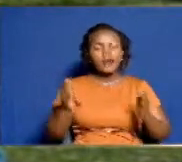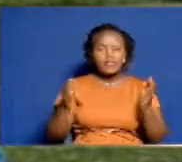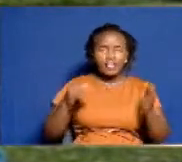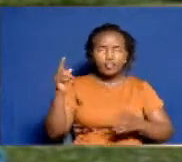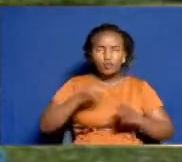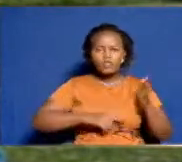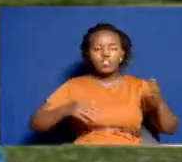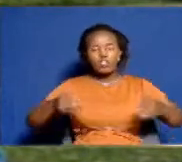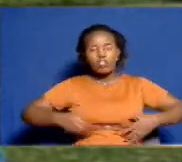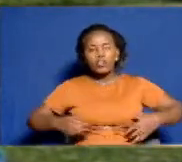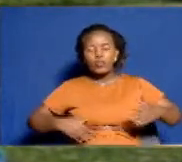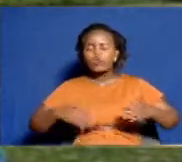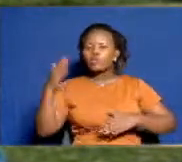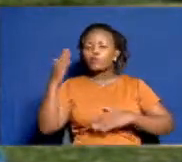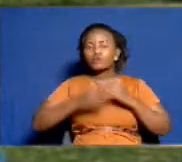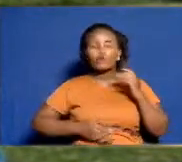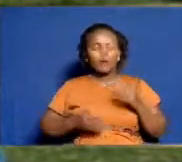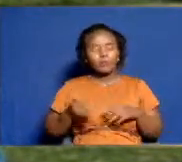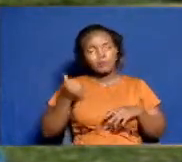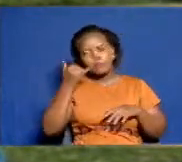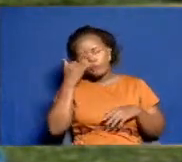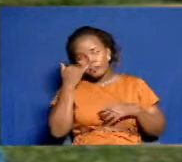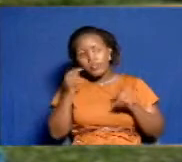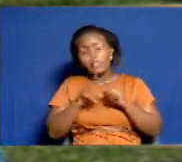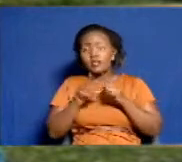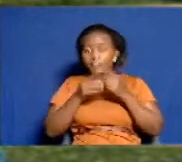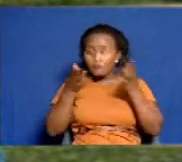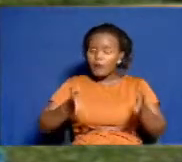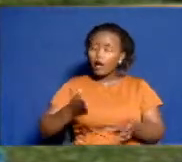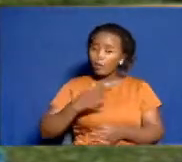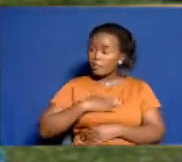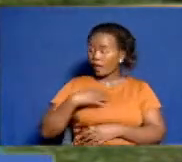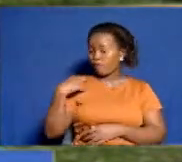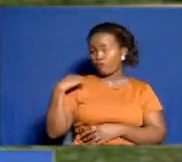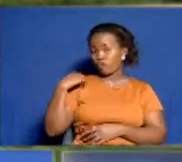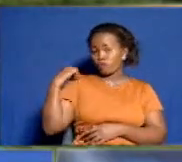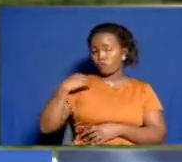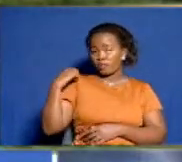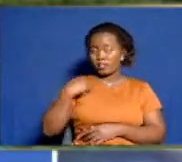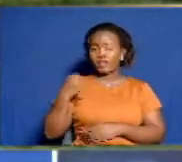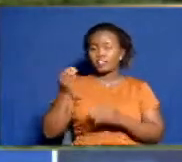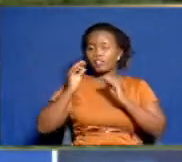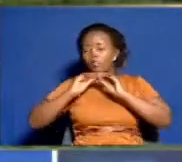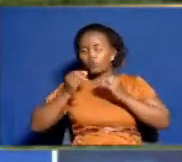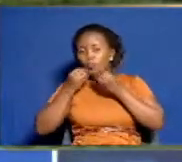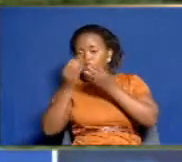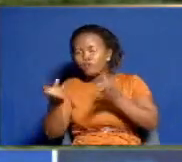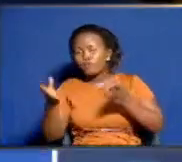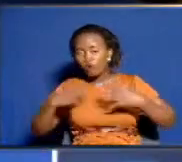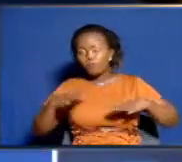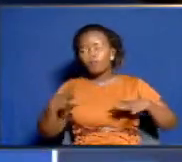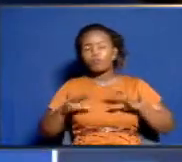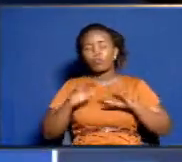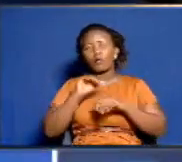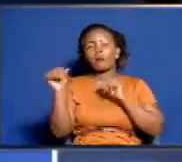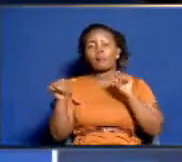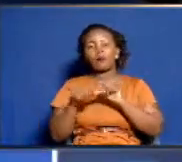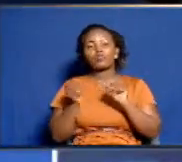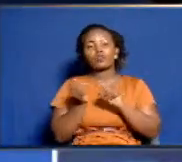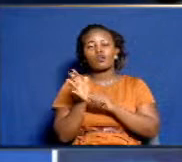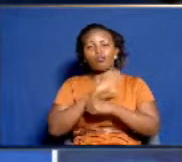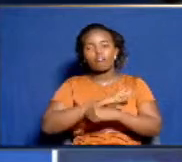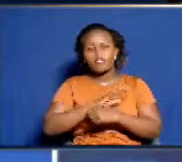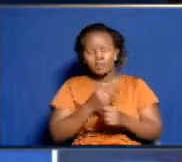madawa za kulevia na pia saa hii nimejitolea kuhamasisha wa Kenya kwa jumla ili tuweze kupita janga hili la corona.